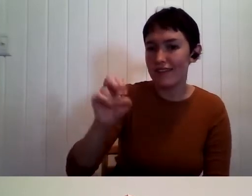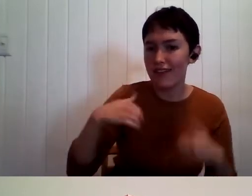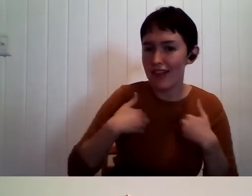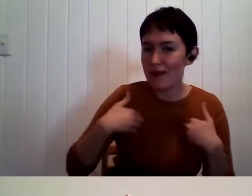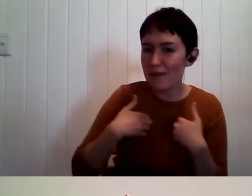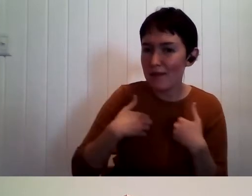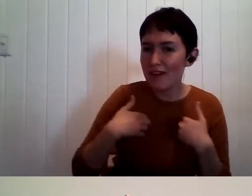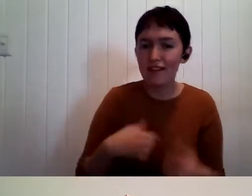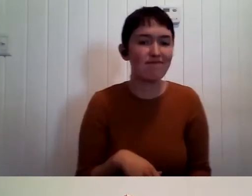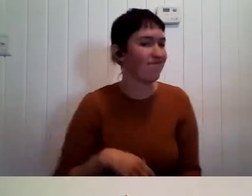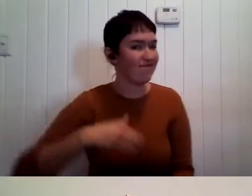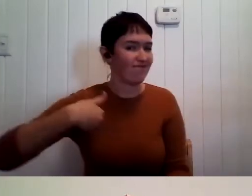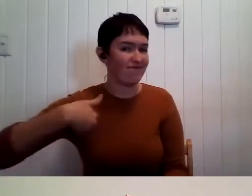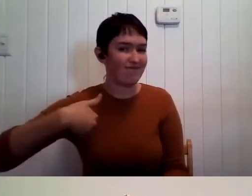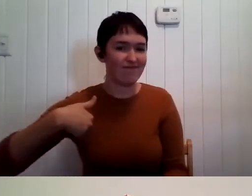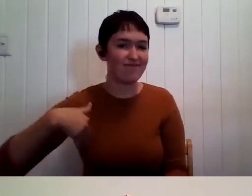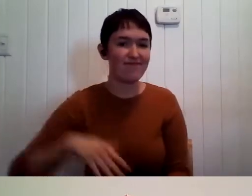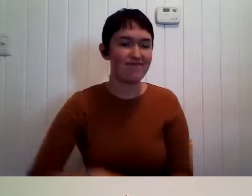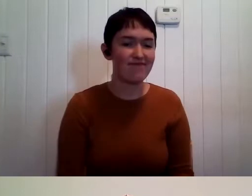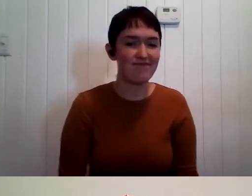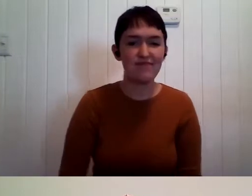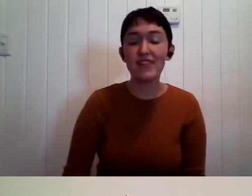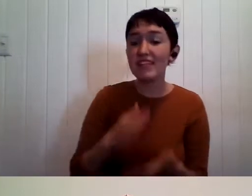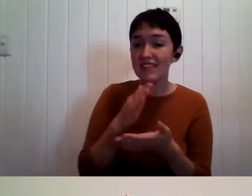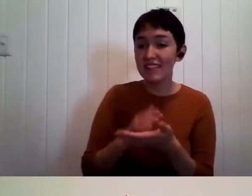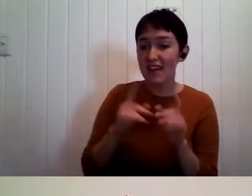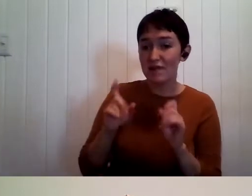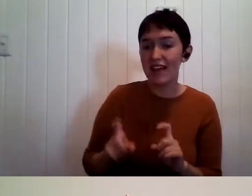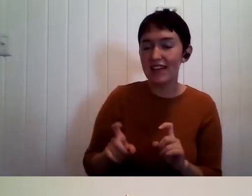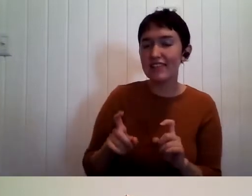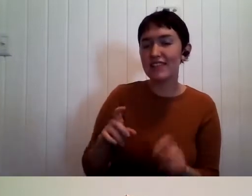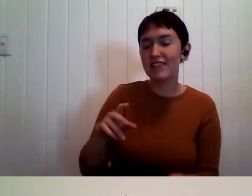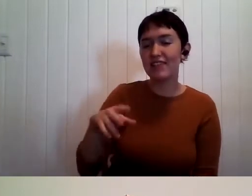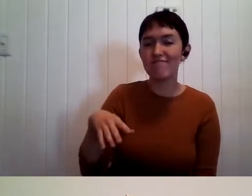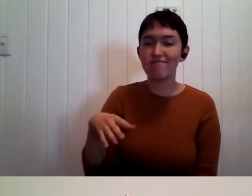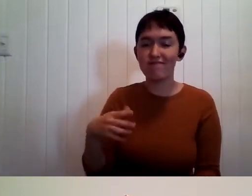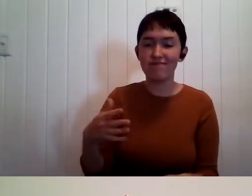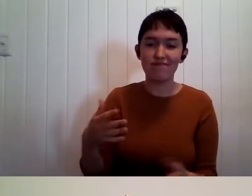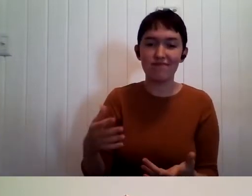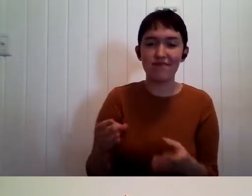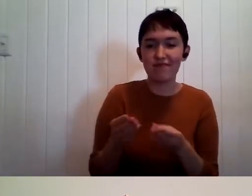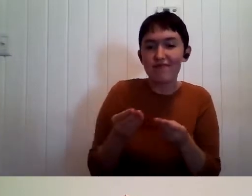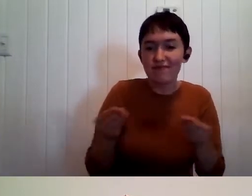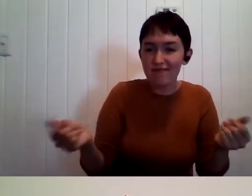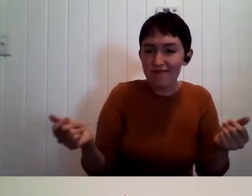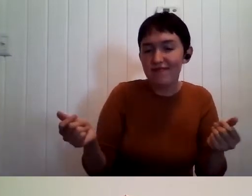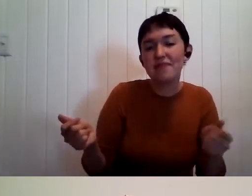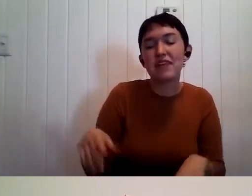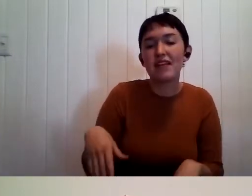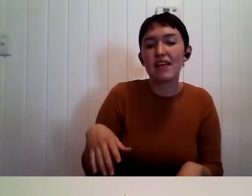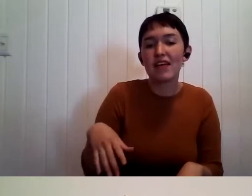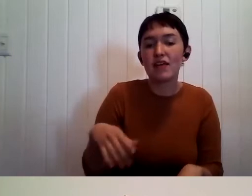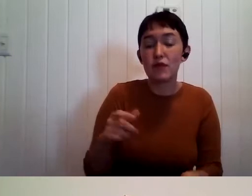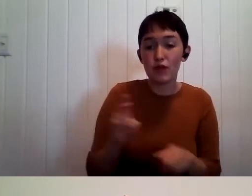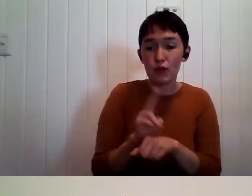There are some tests, although I admit they're kind of phasing them out a bit, but they use very small amounts